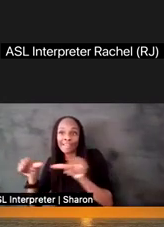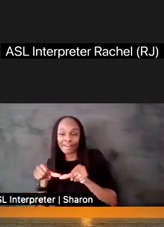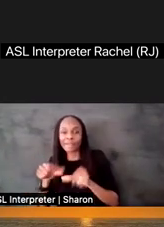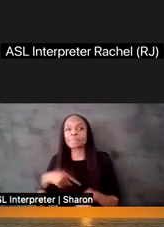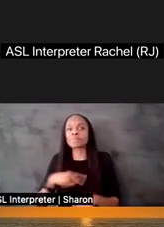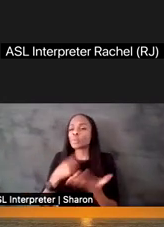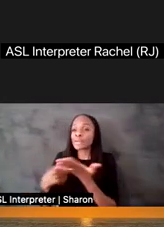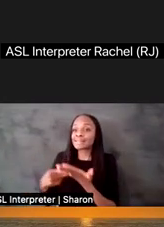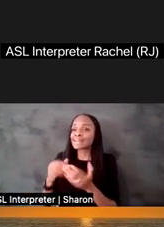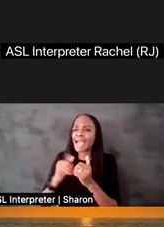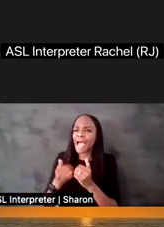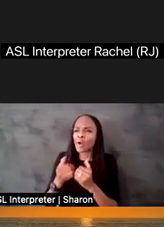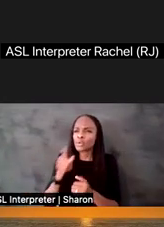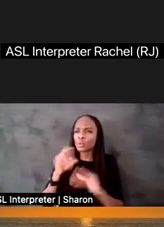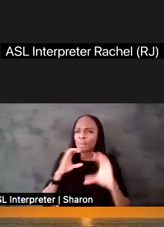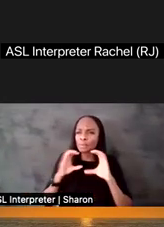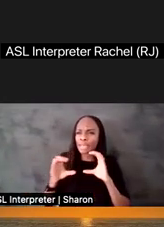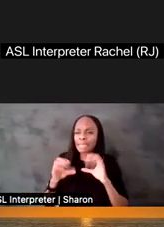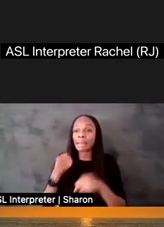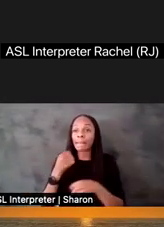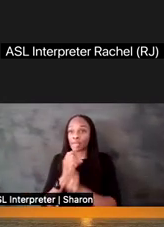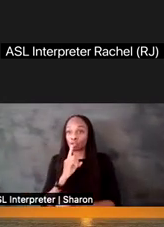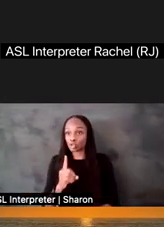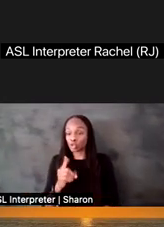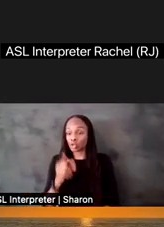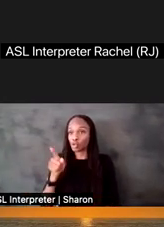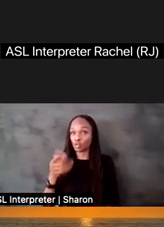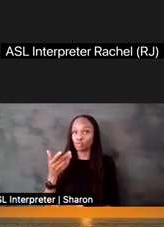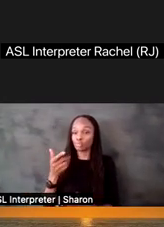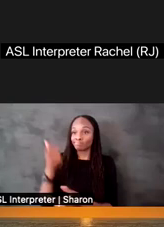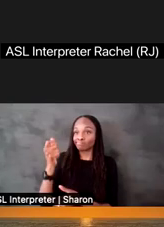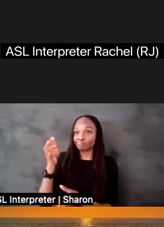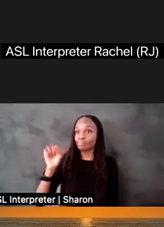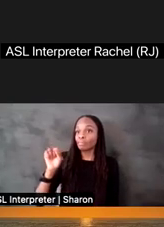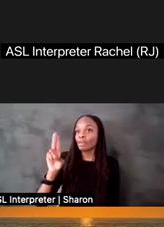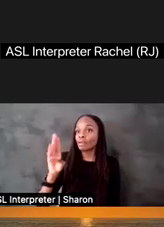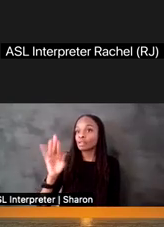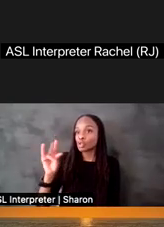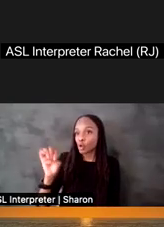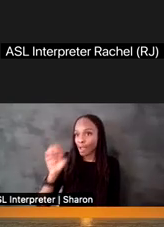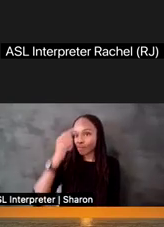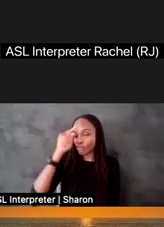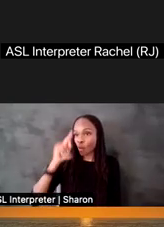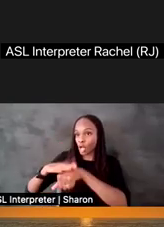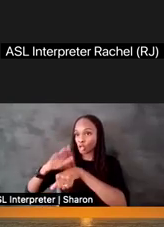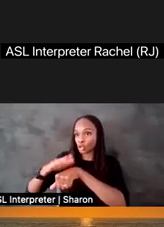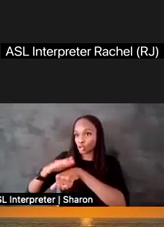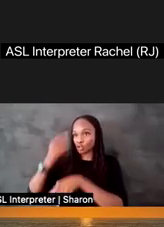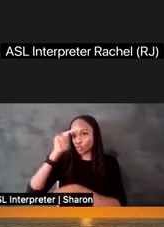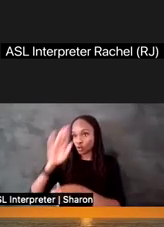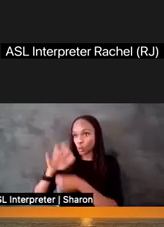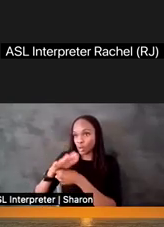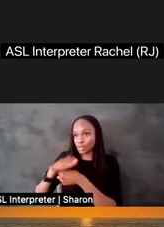how to communicate, making sure that you're subscribing for alerts for your local area.